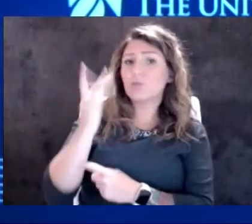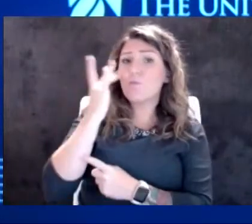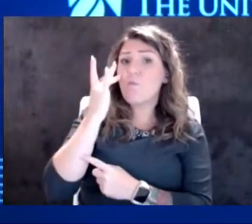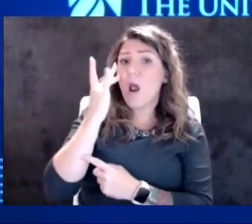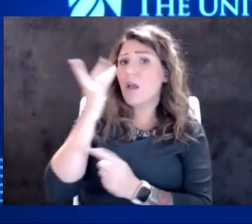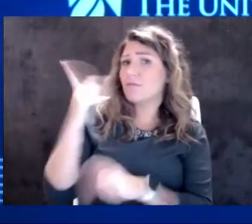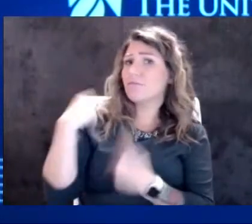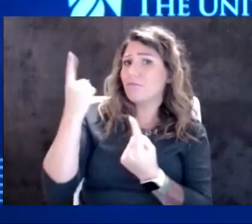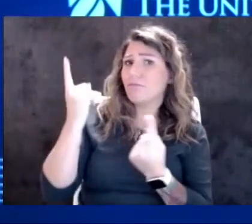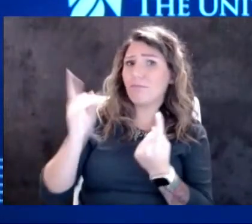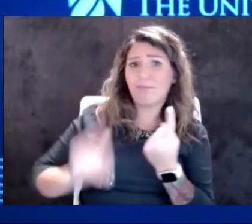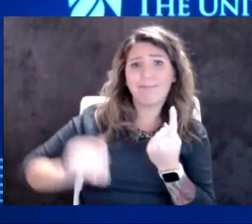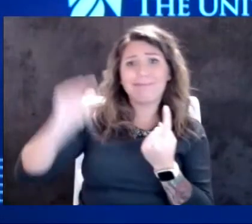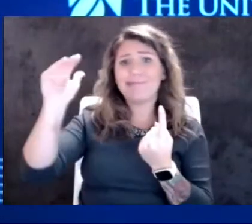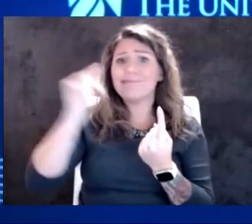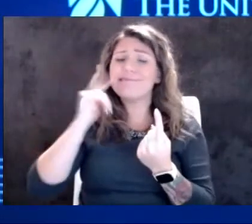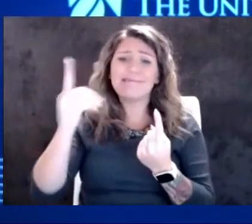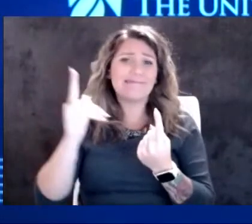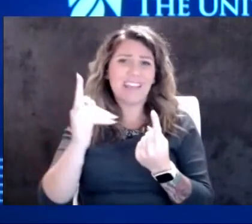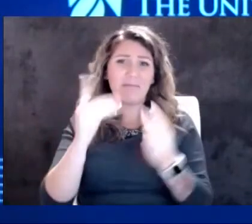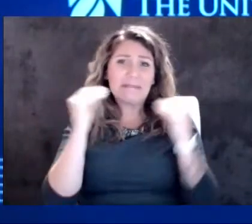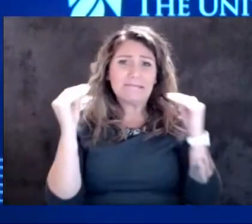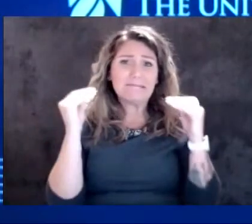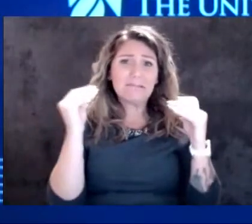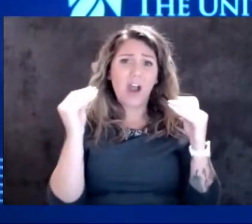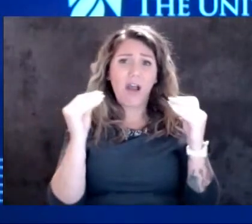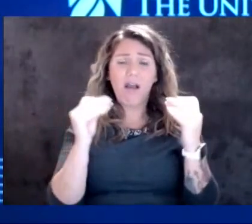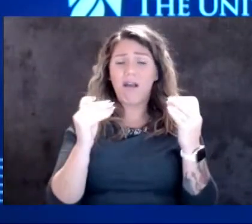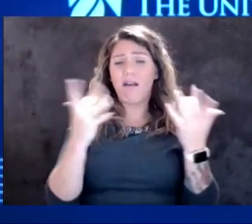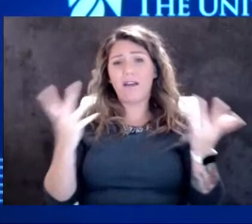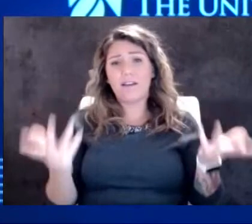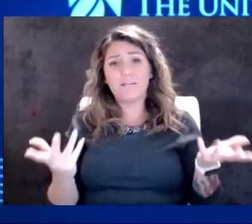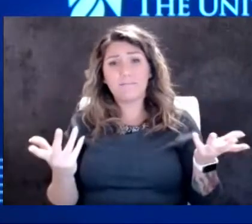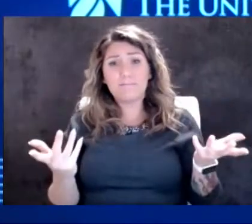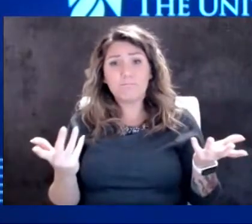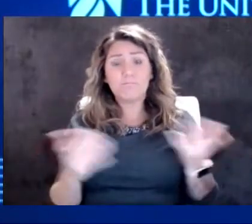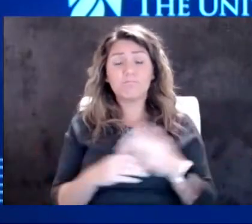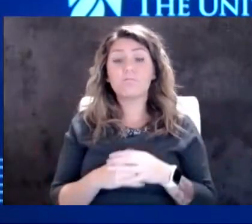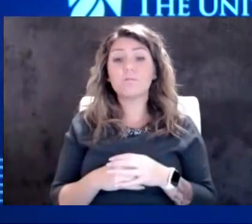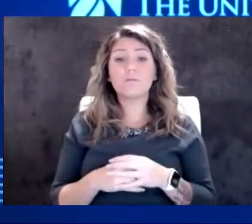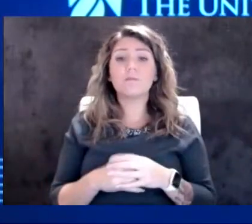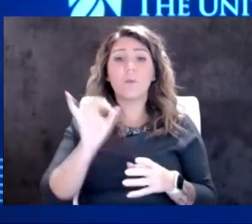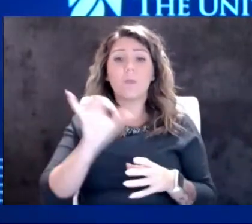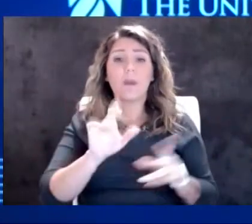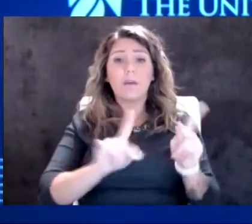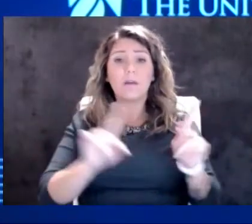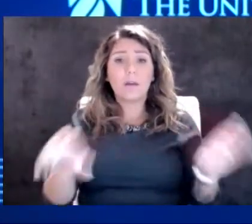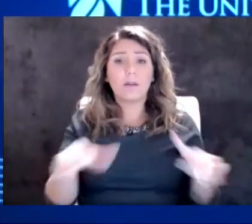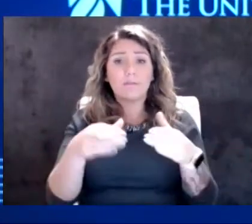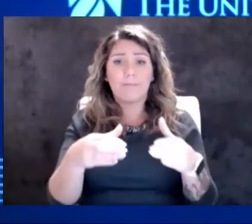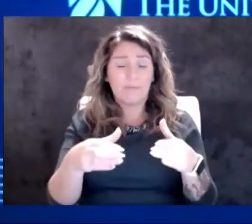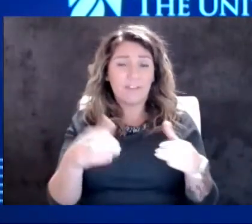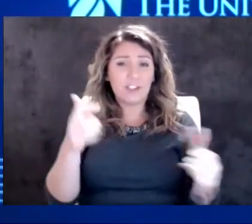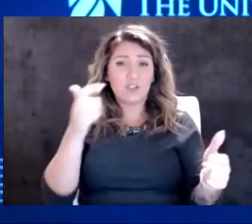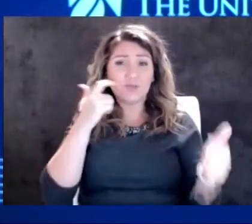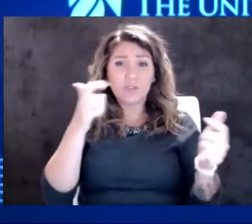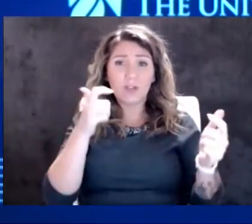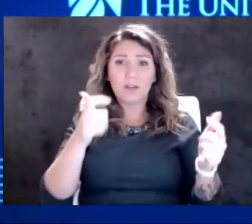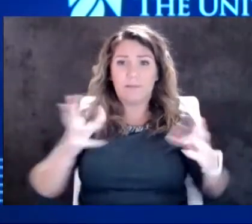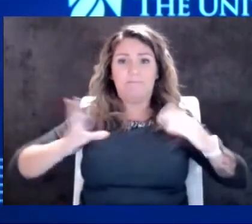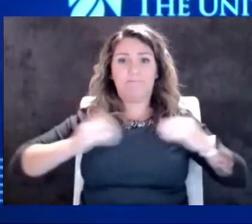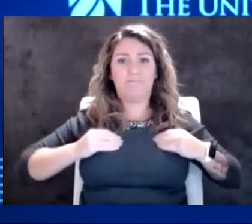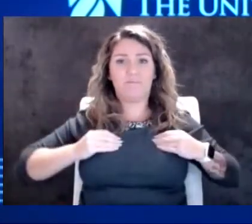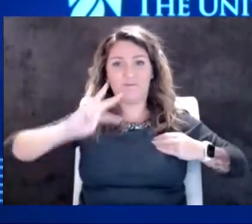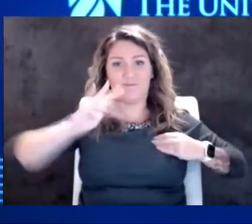that for so darn long. And so I think that population will, by and large, embrace the 4th shot.